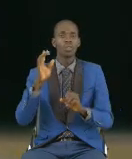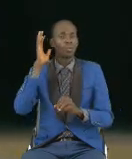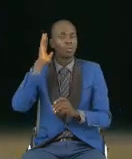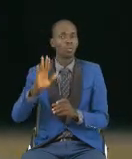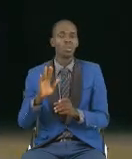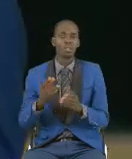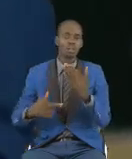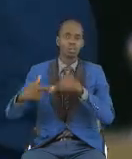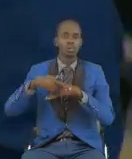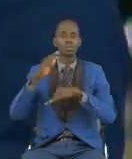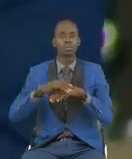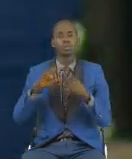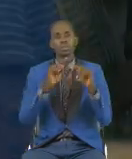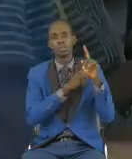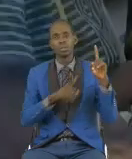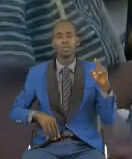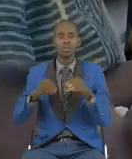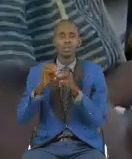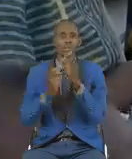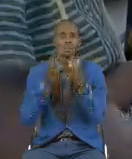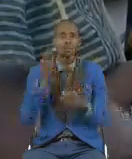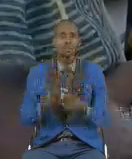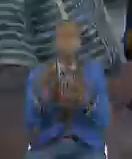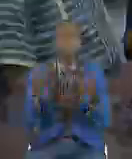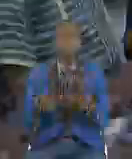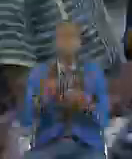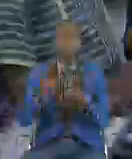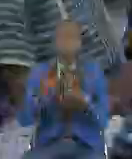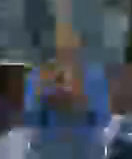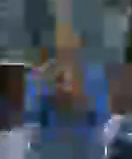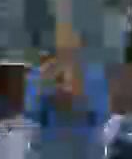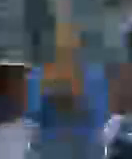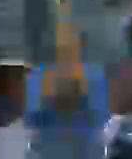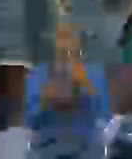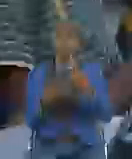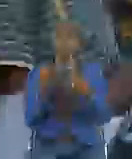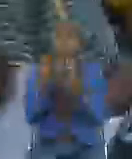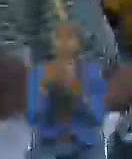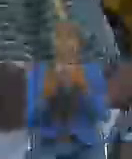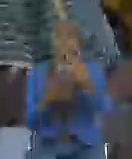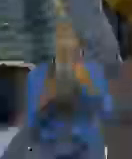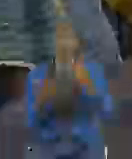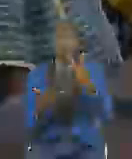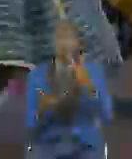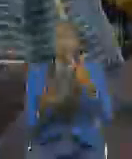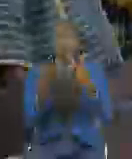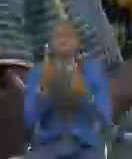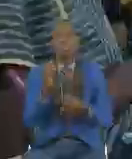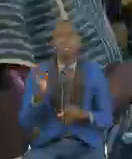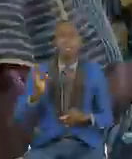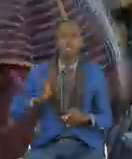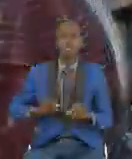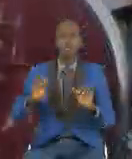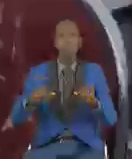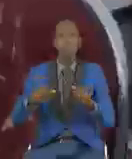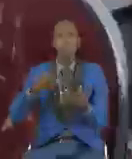Lord in Jesus' name. We're coming to point number two now. Point number two, the profitable purpose